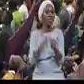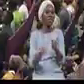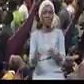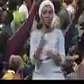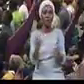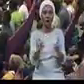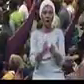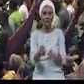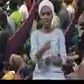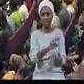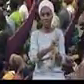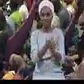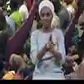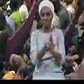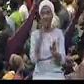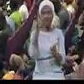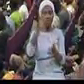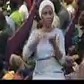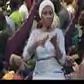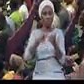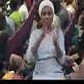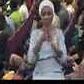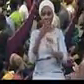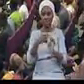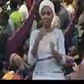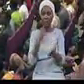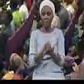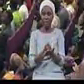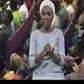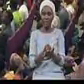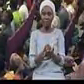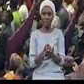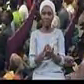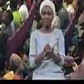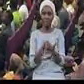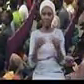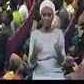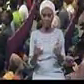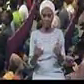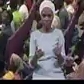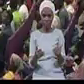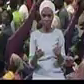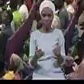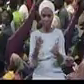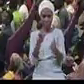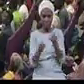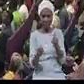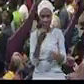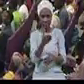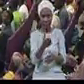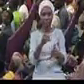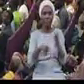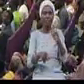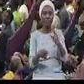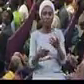Jesus' name. And tell me what finalizes it there.